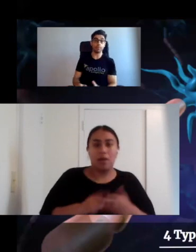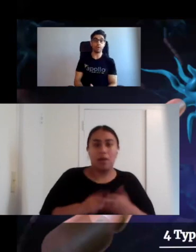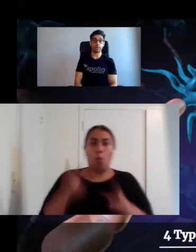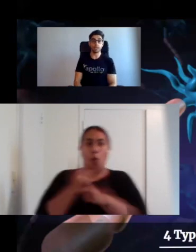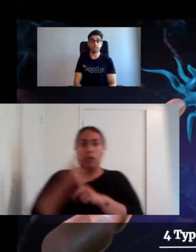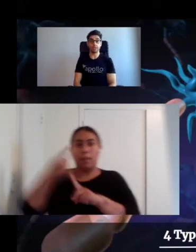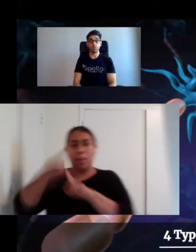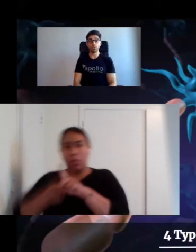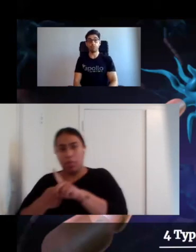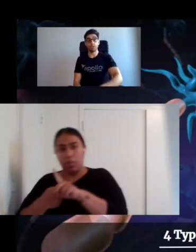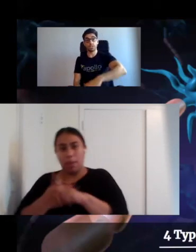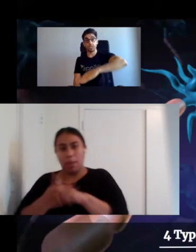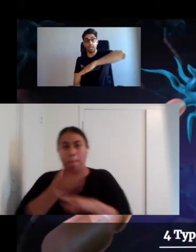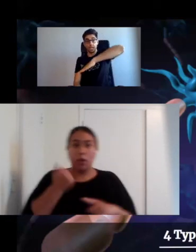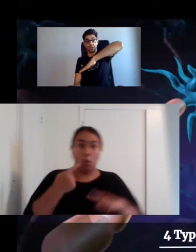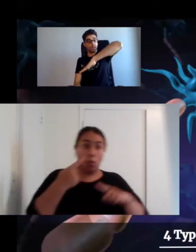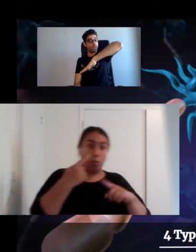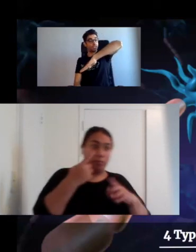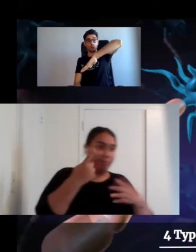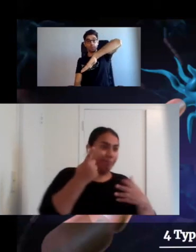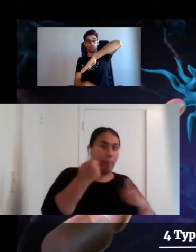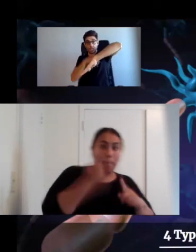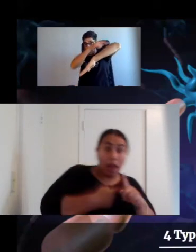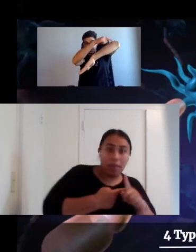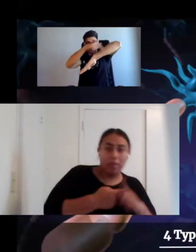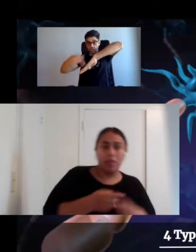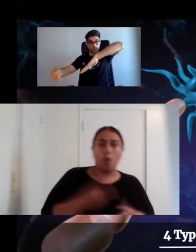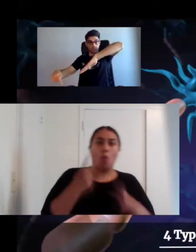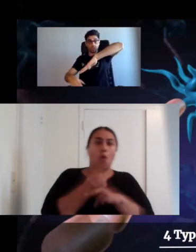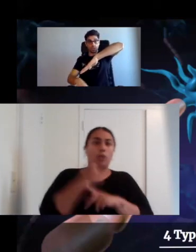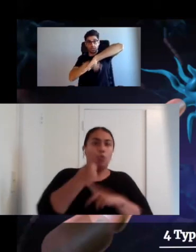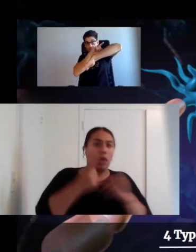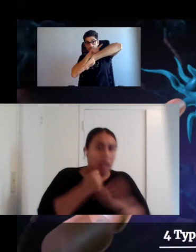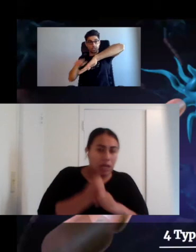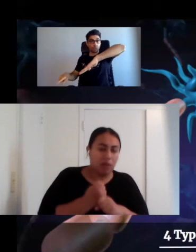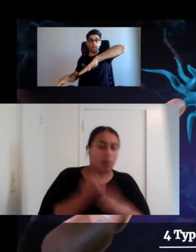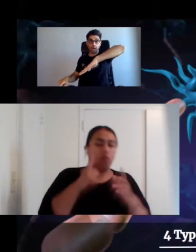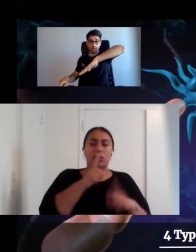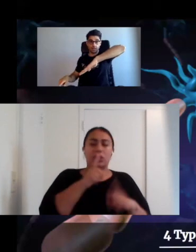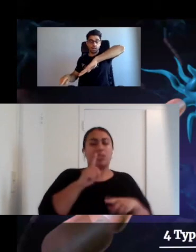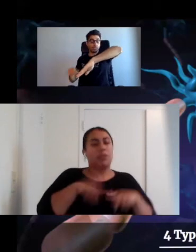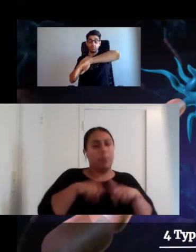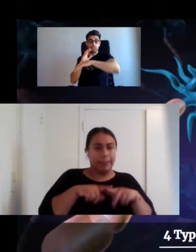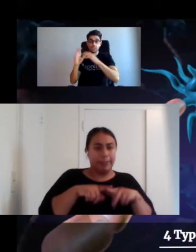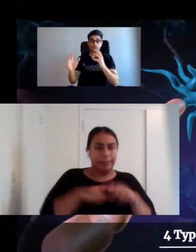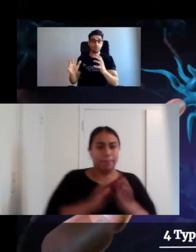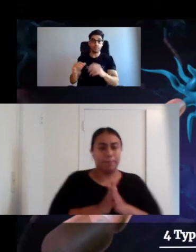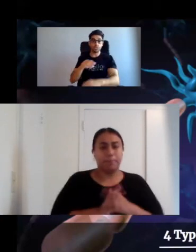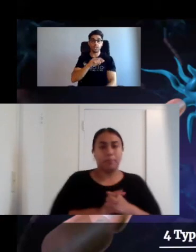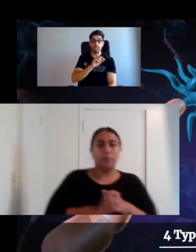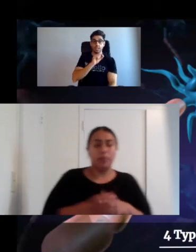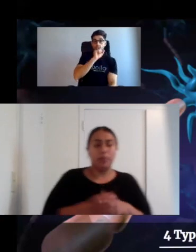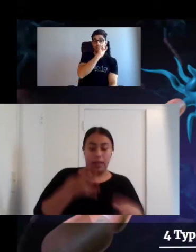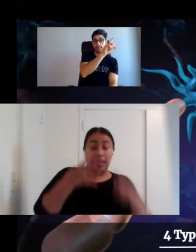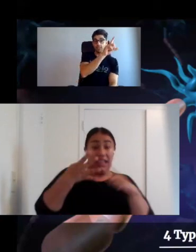have primary progressive, which unfortunately, the slope is just, it's a straight line. So these patients, it's very